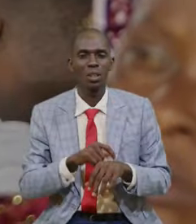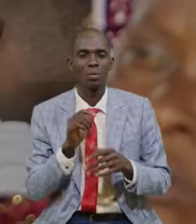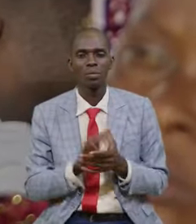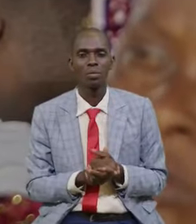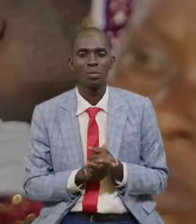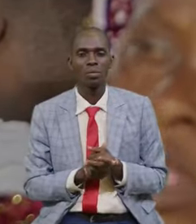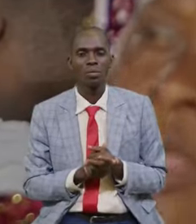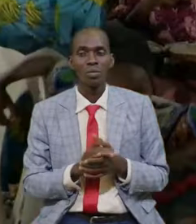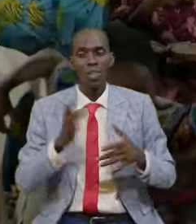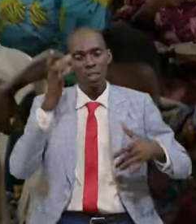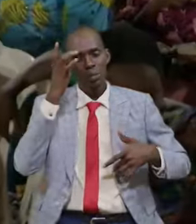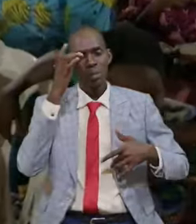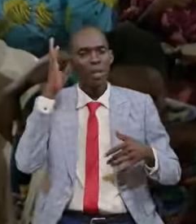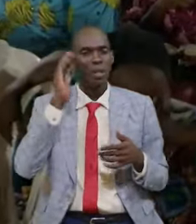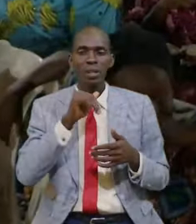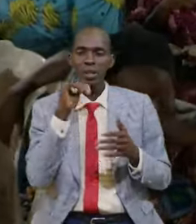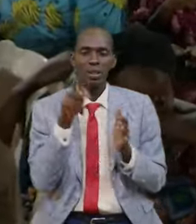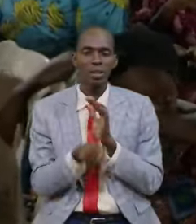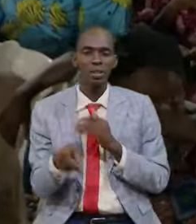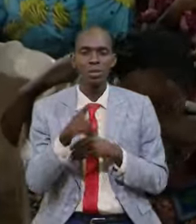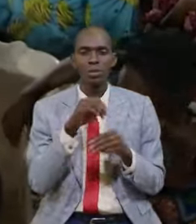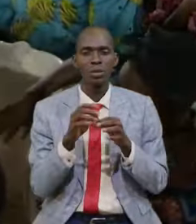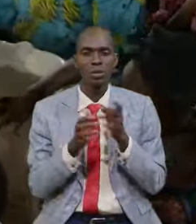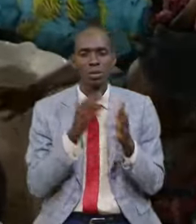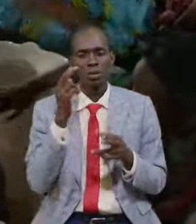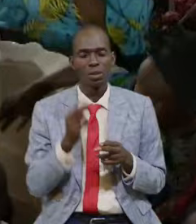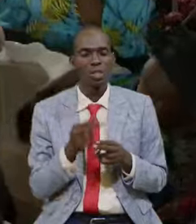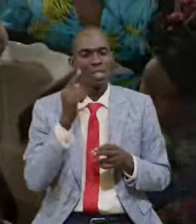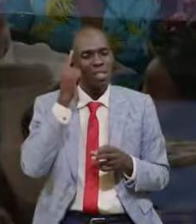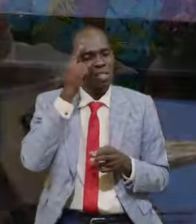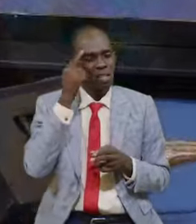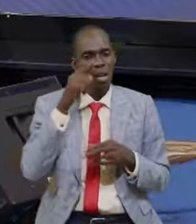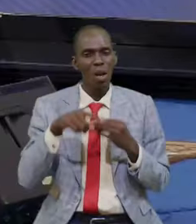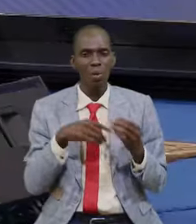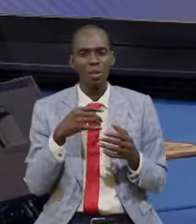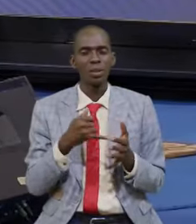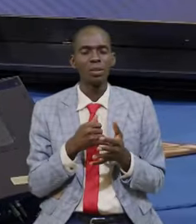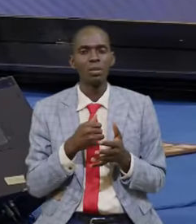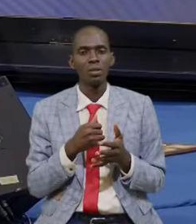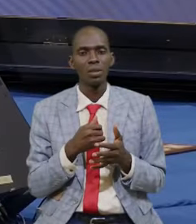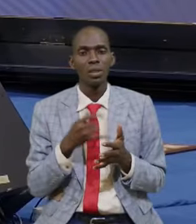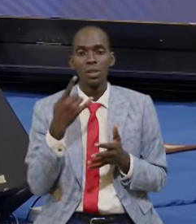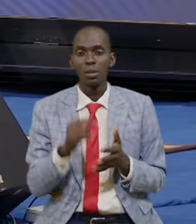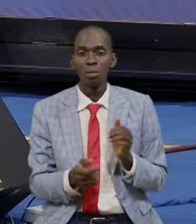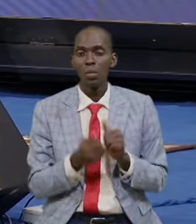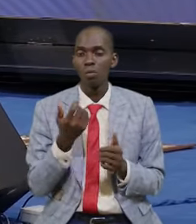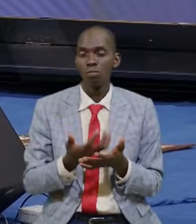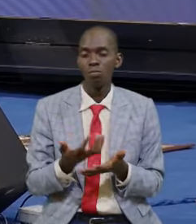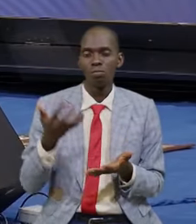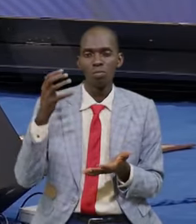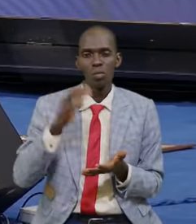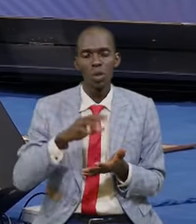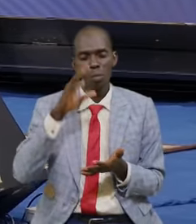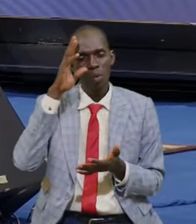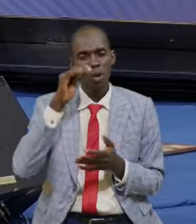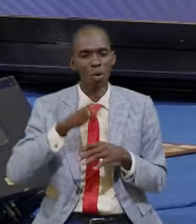Sickness will not kill you. Think about this. The richest man on earth is living